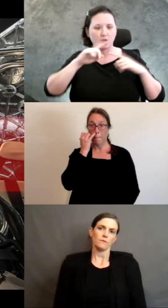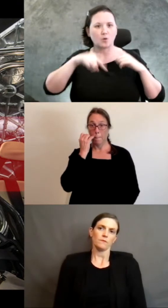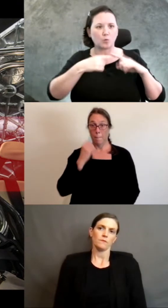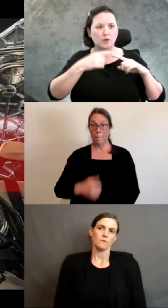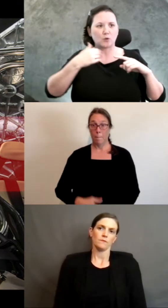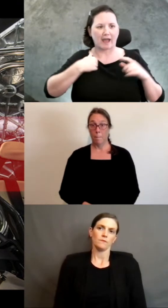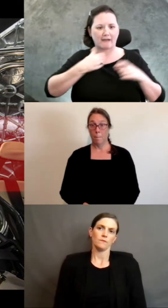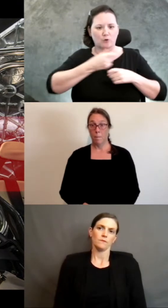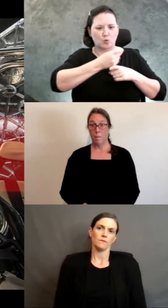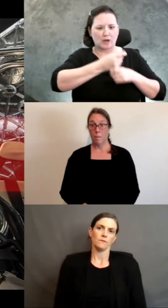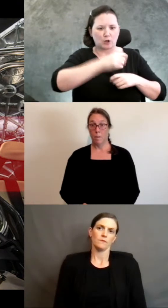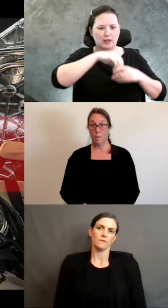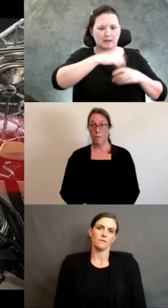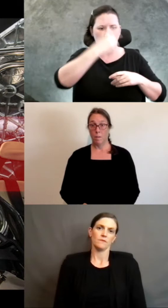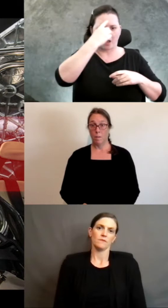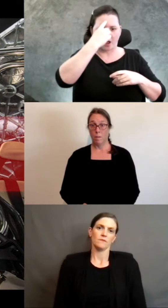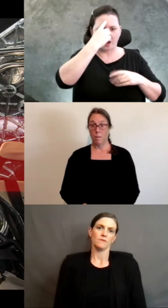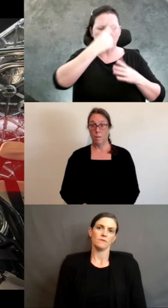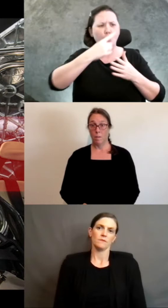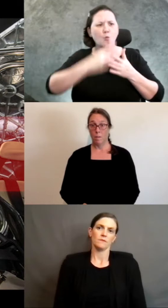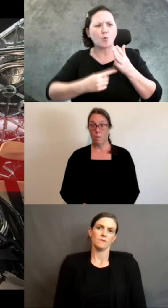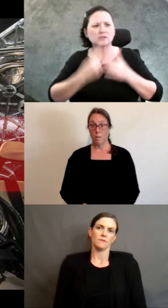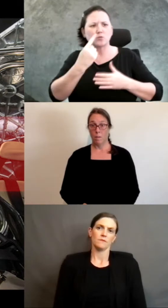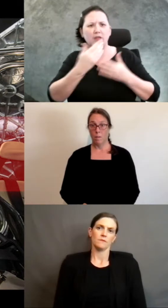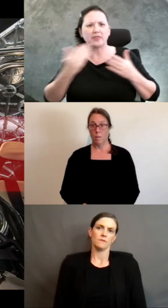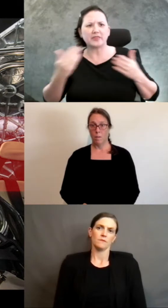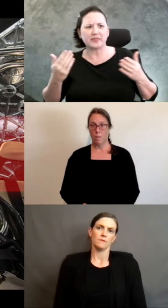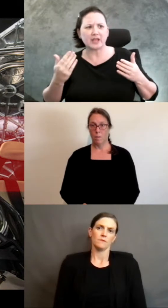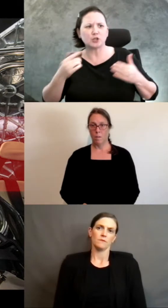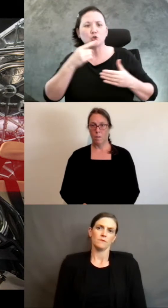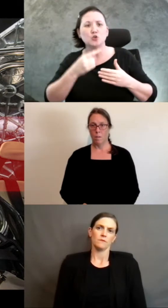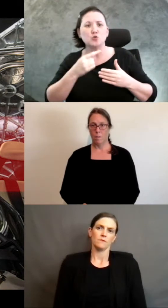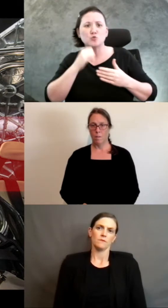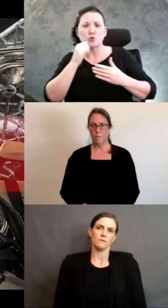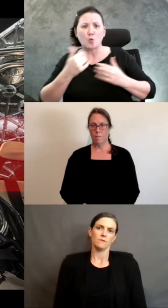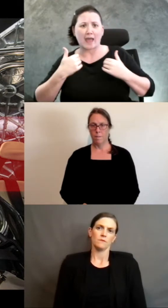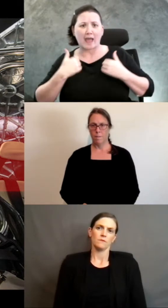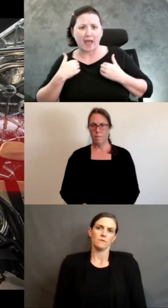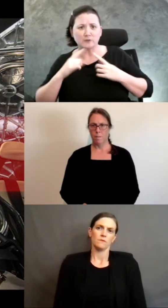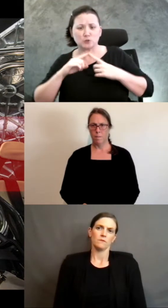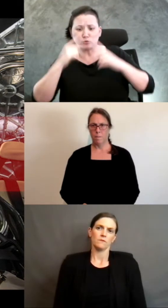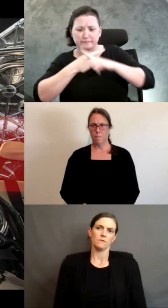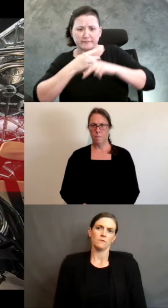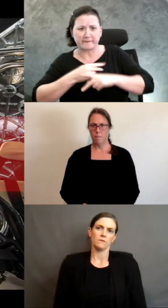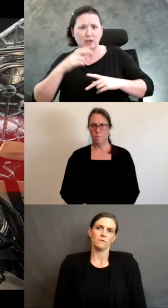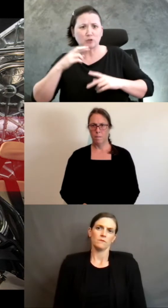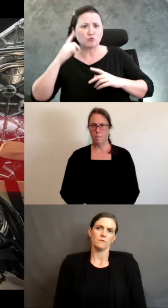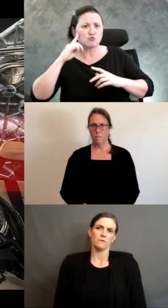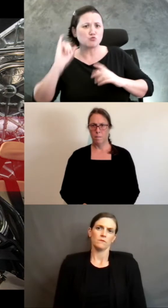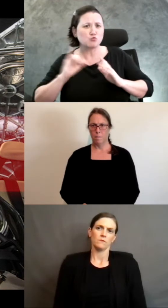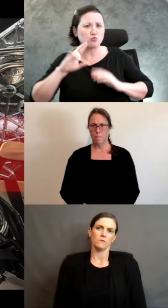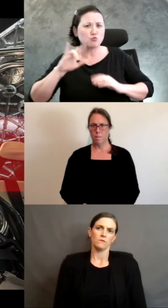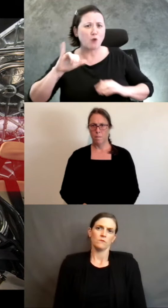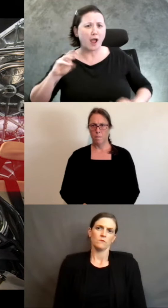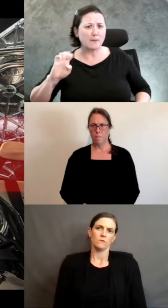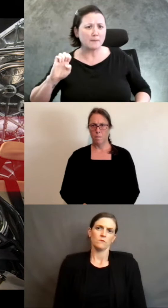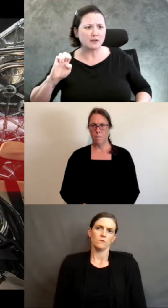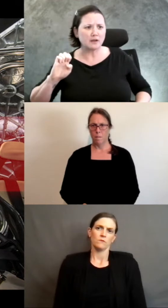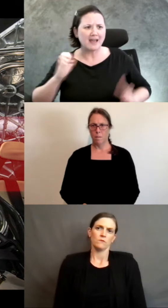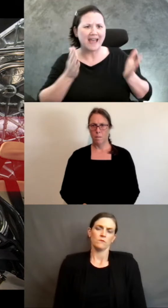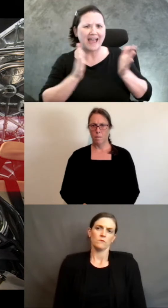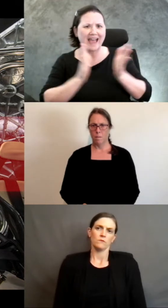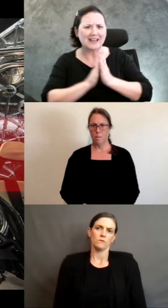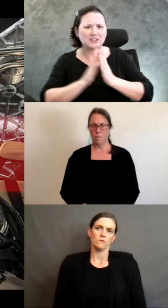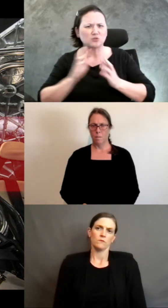mind, what is the one thing you're lacking to figure the rhyme? Why don't you ask your